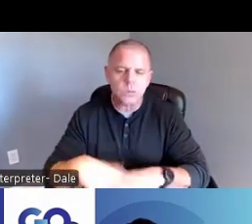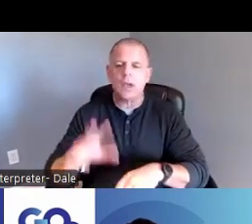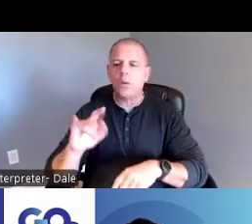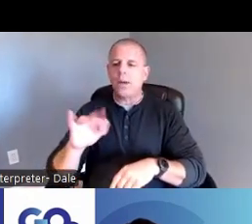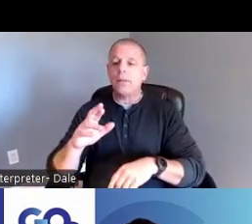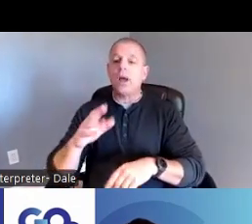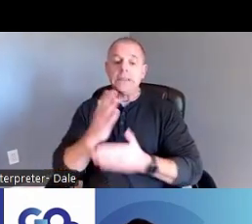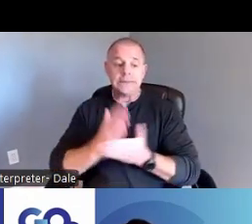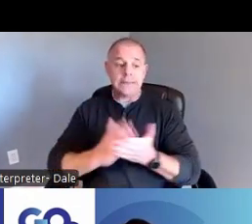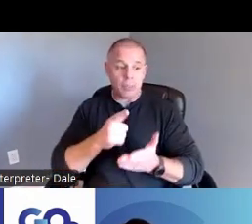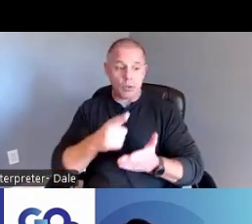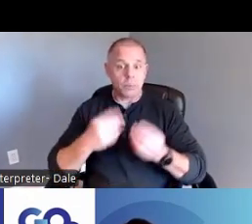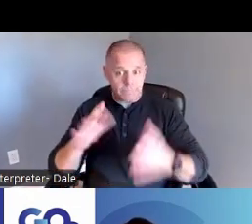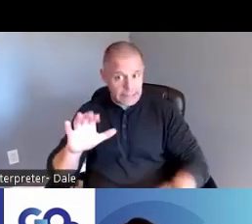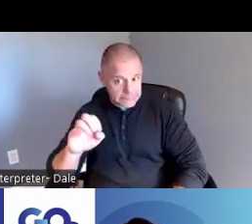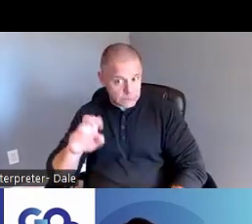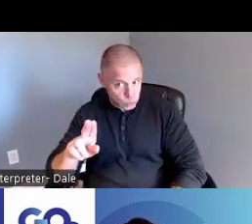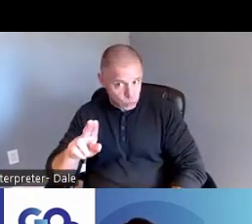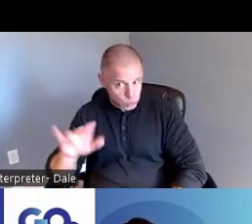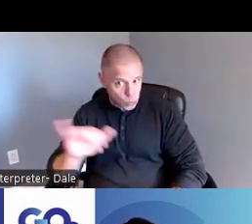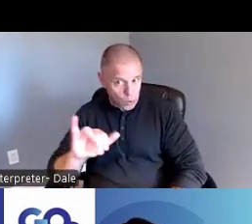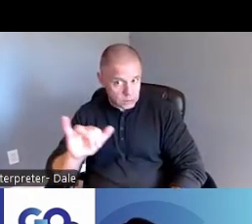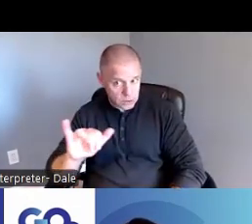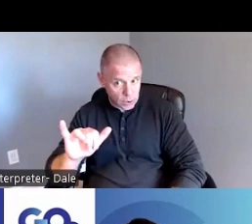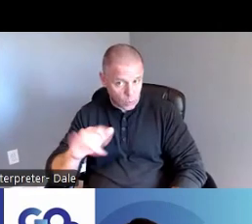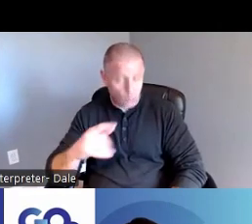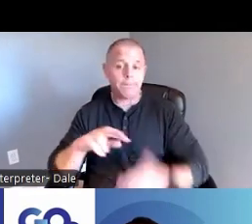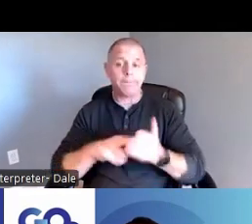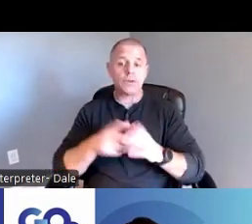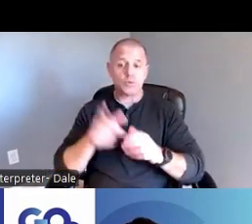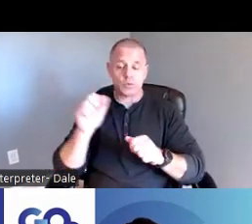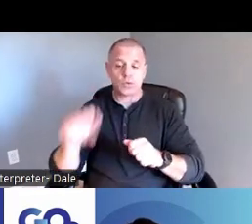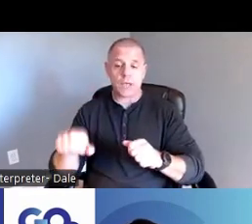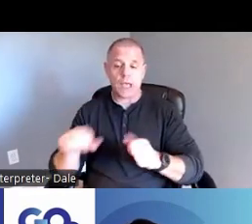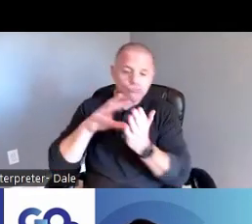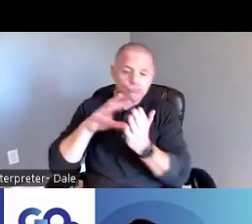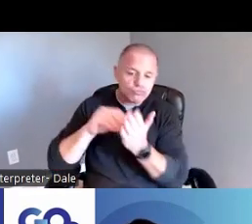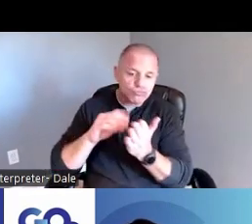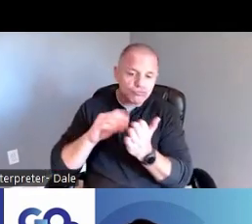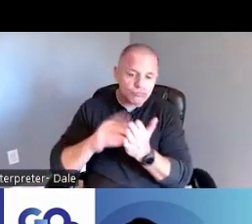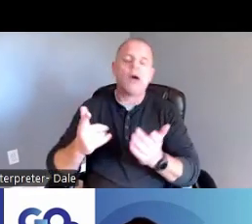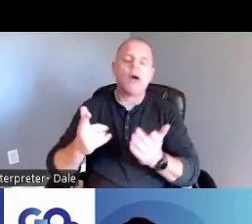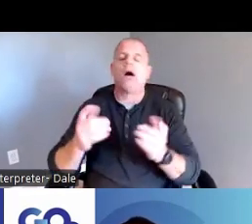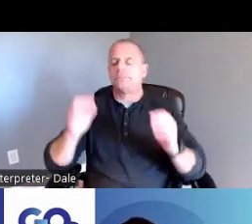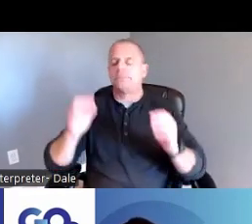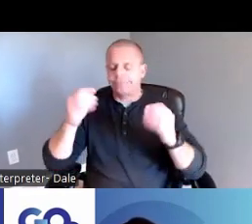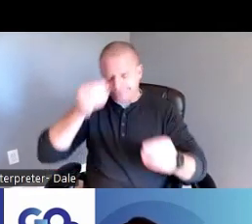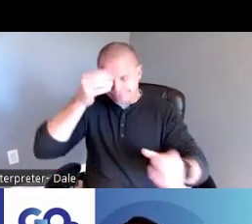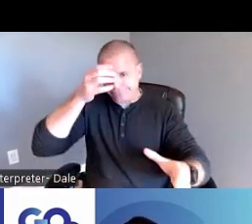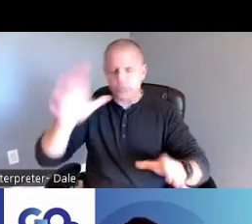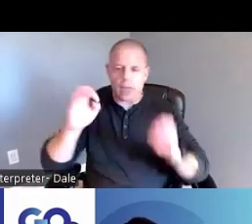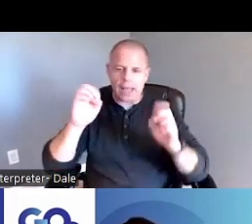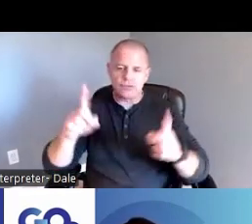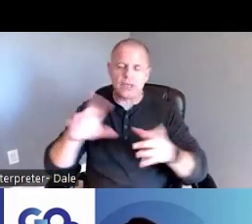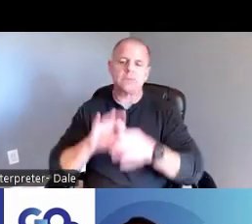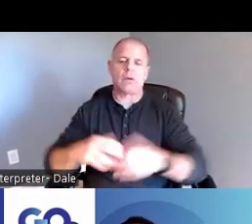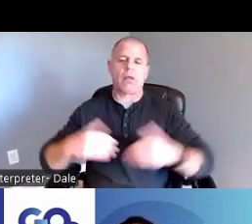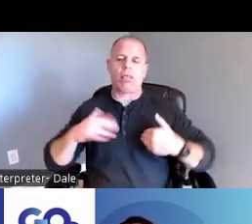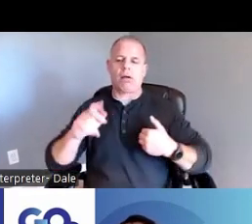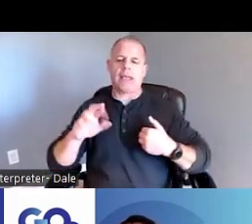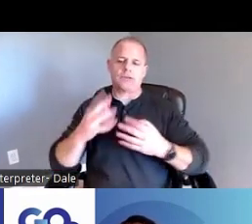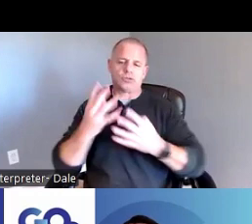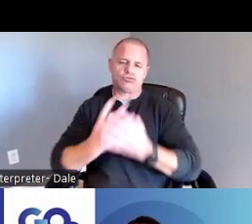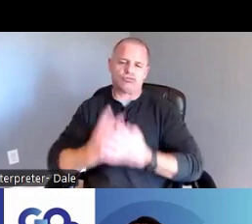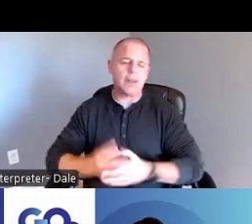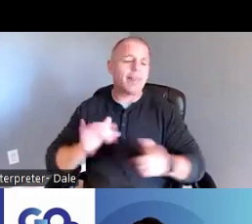provide CEUs to be able to further education when it comes to lung cancer screening. These are more for a